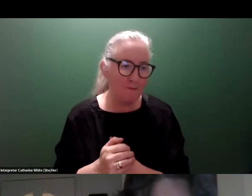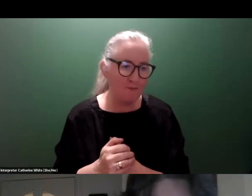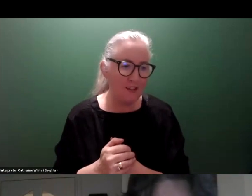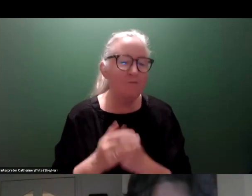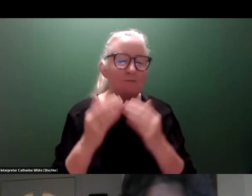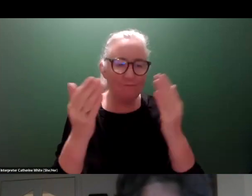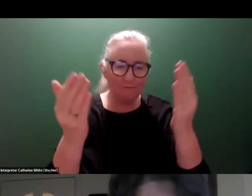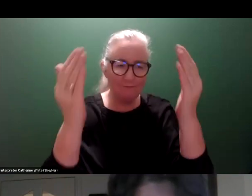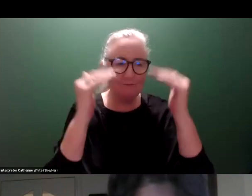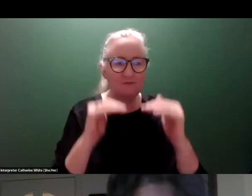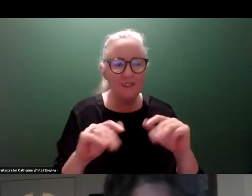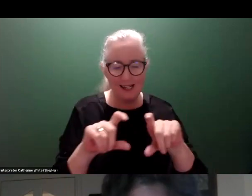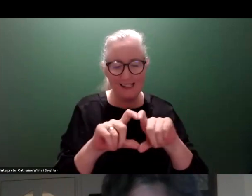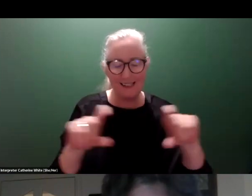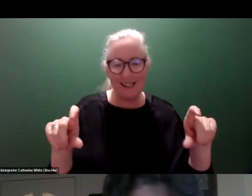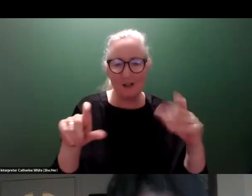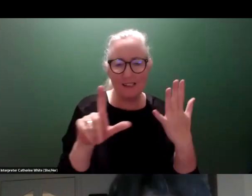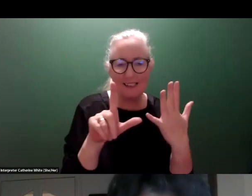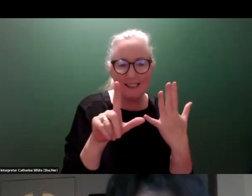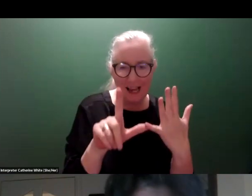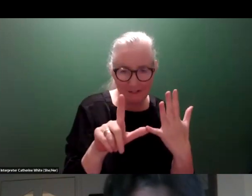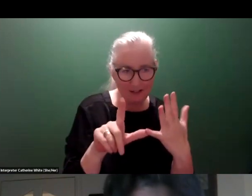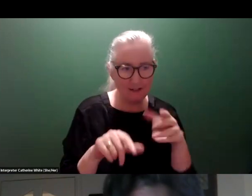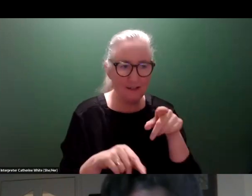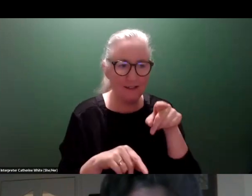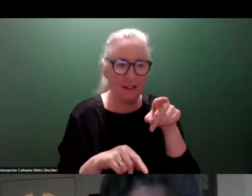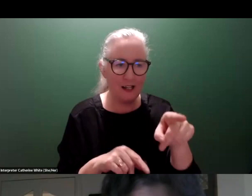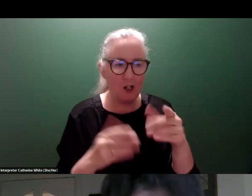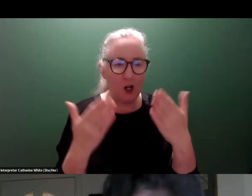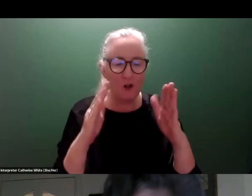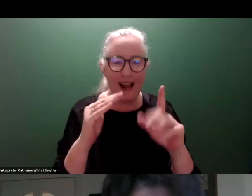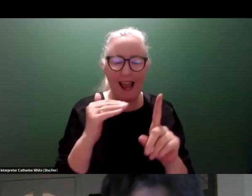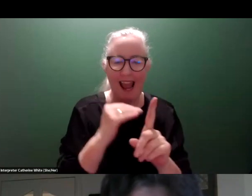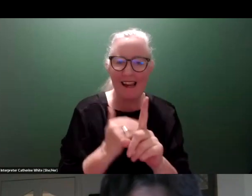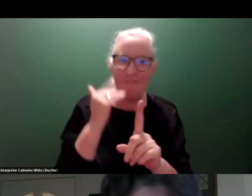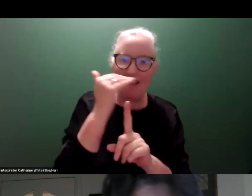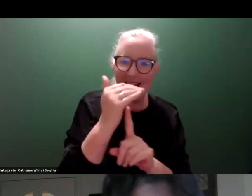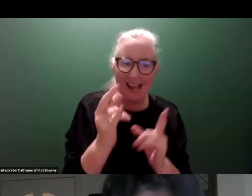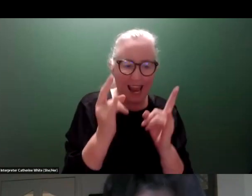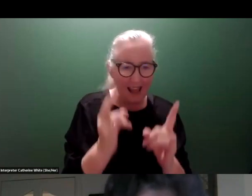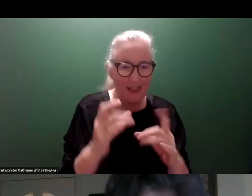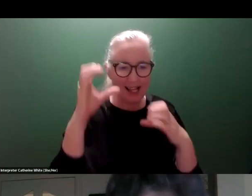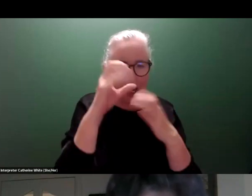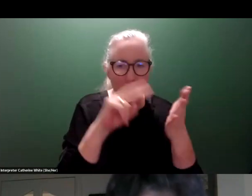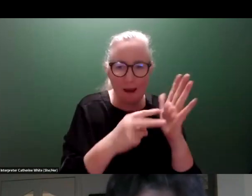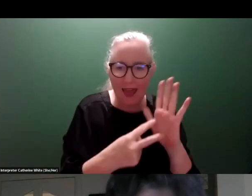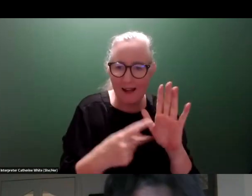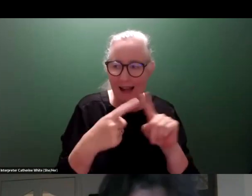Moving on now to Section 7, and this relates to advanced healthcare plans and advanced healthcare